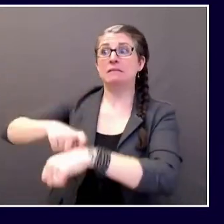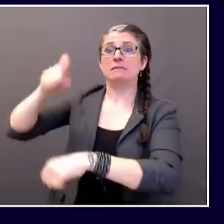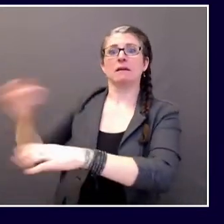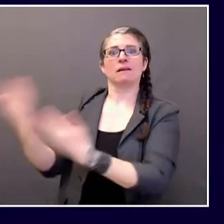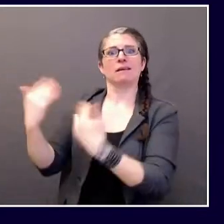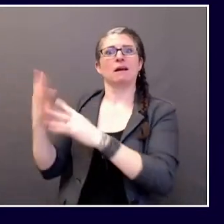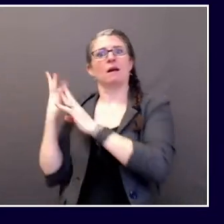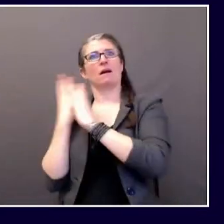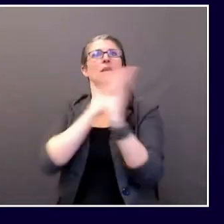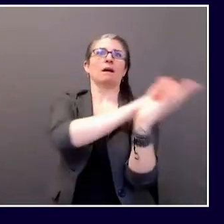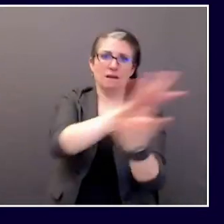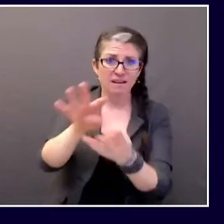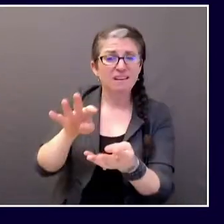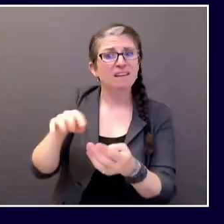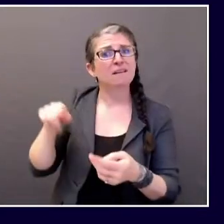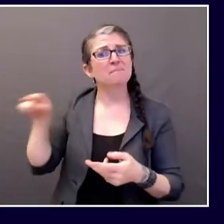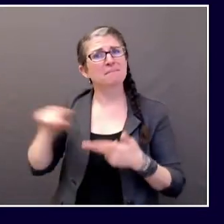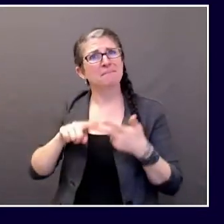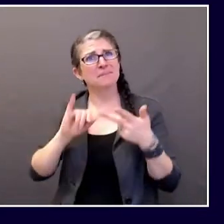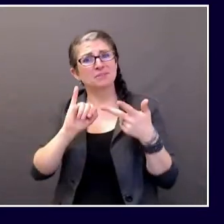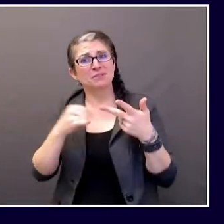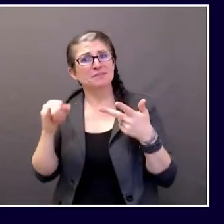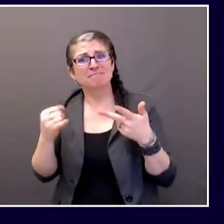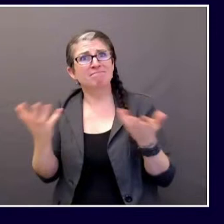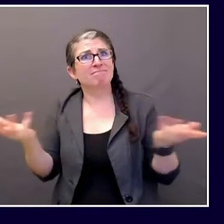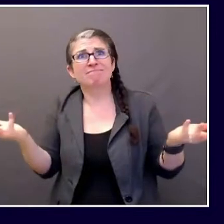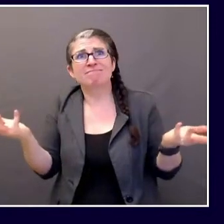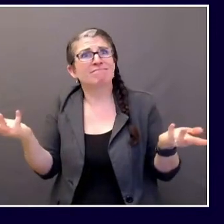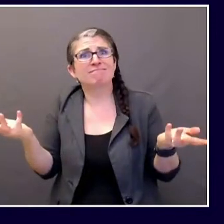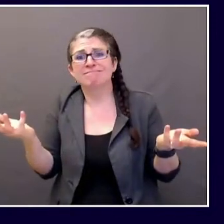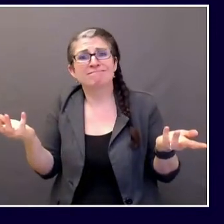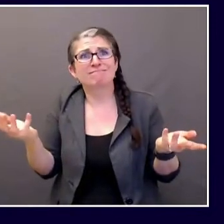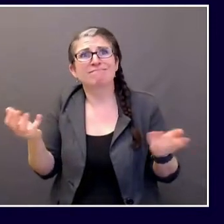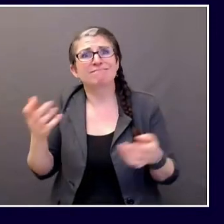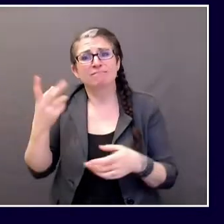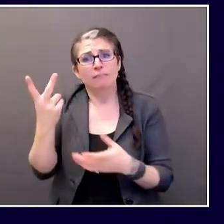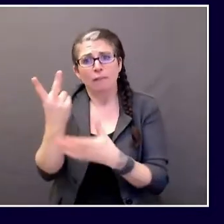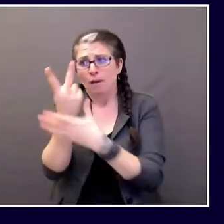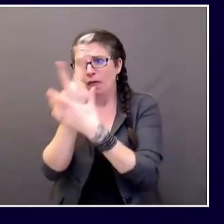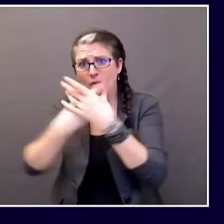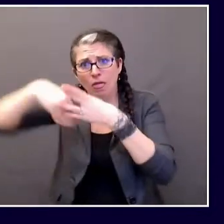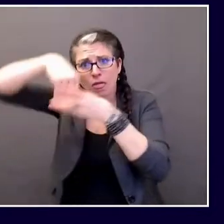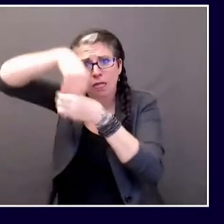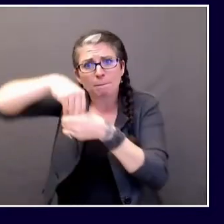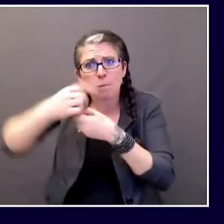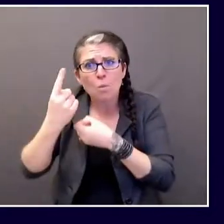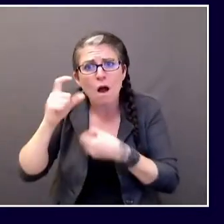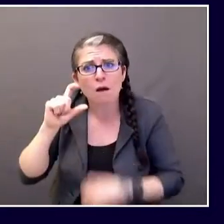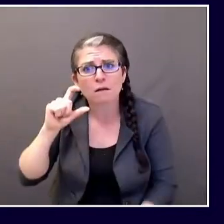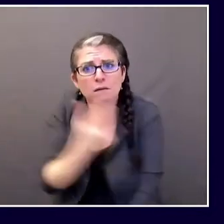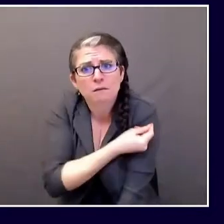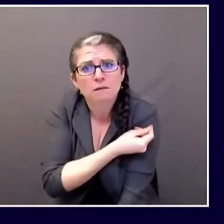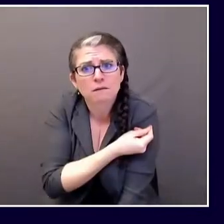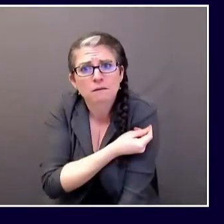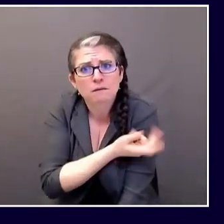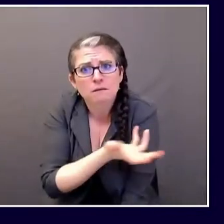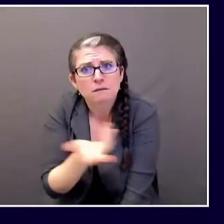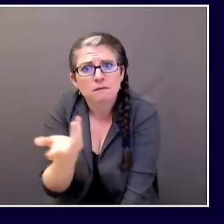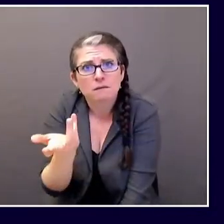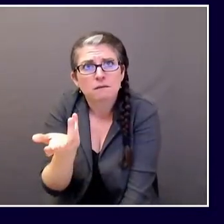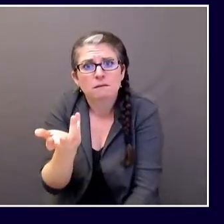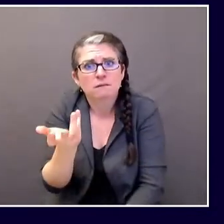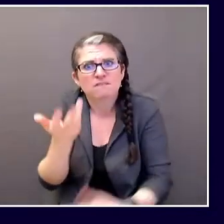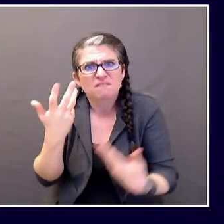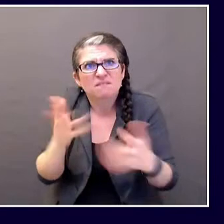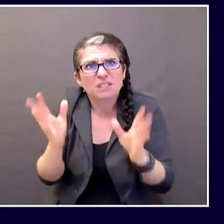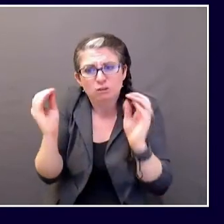that Commissioner Lambrou will talk about in a moment, 3,500 doses for us to utilize in conjunction with our